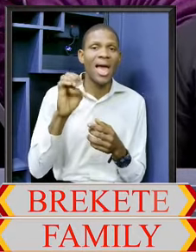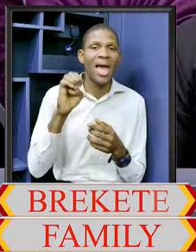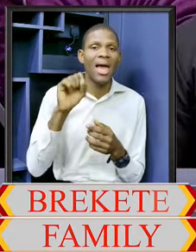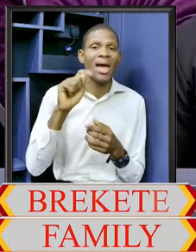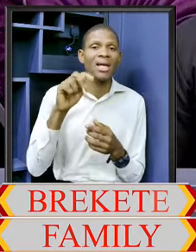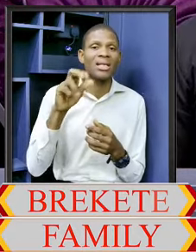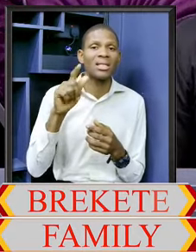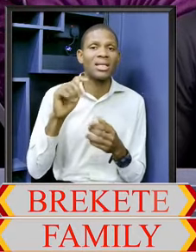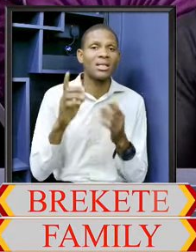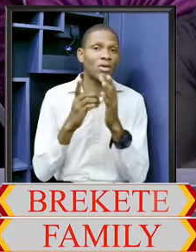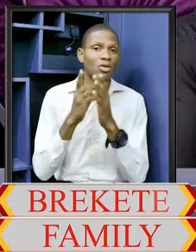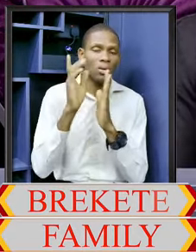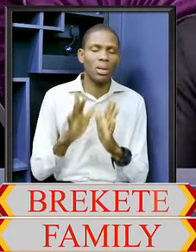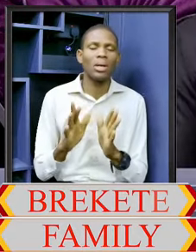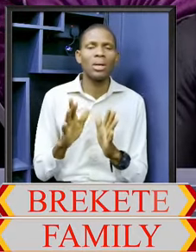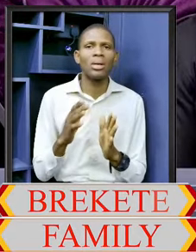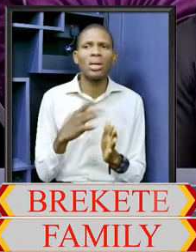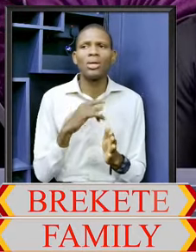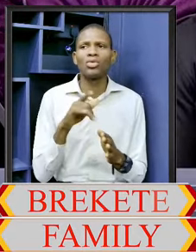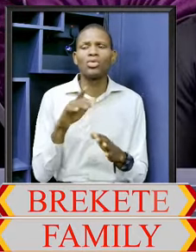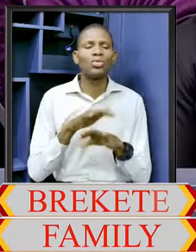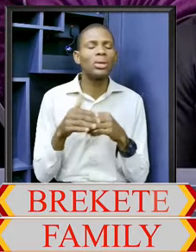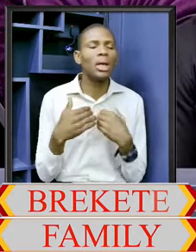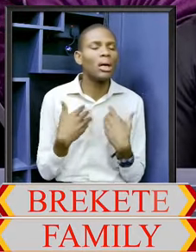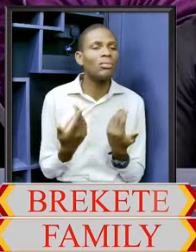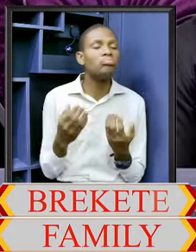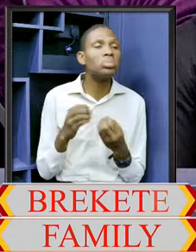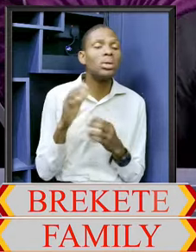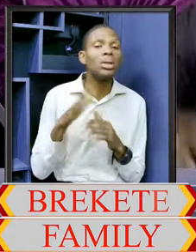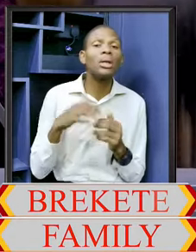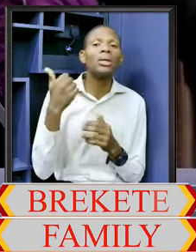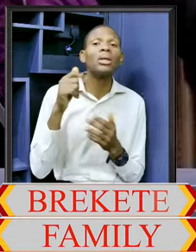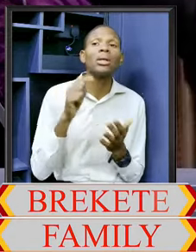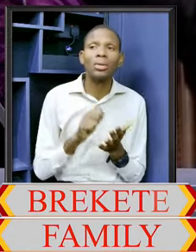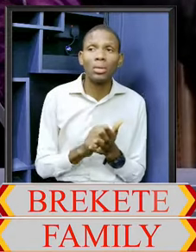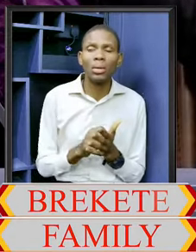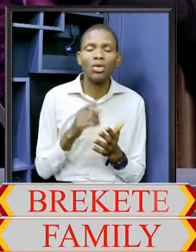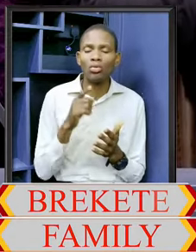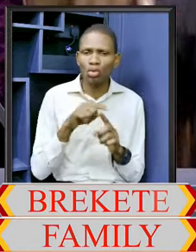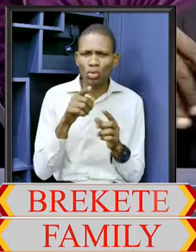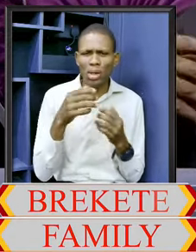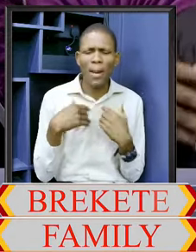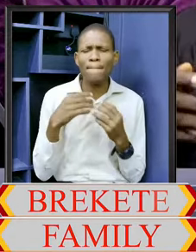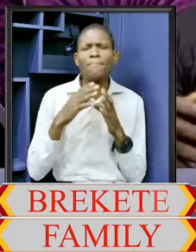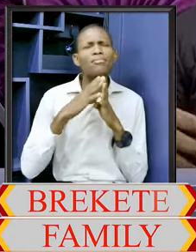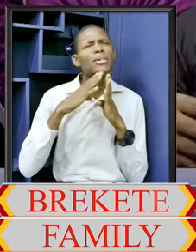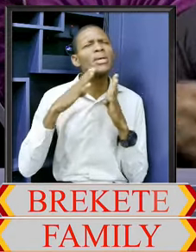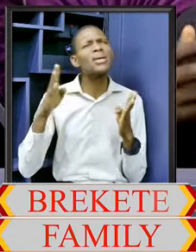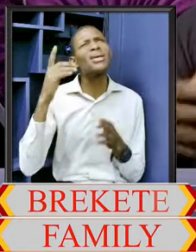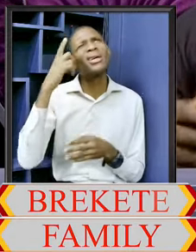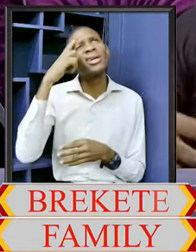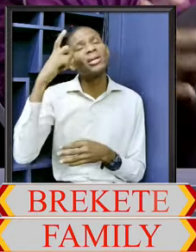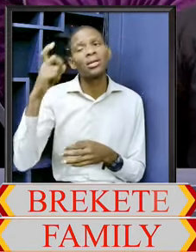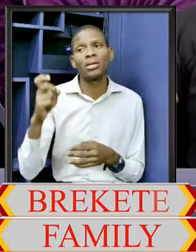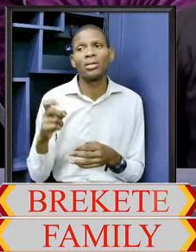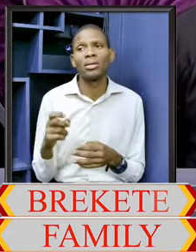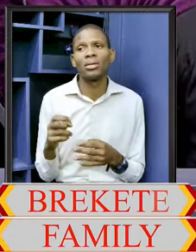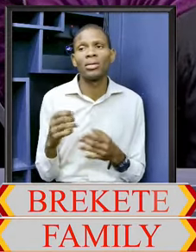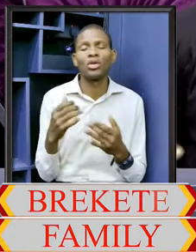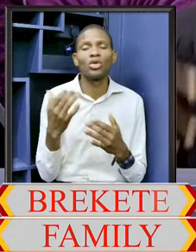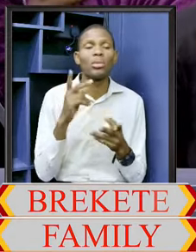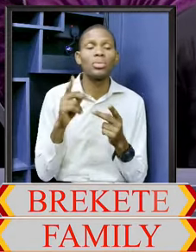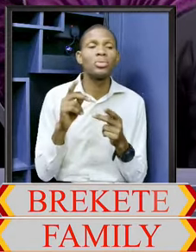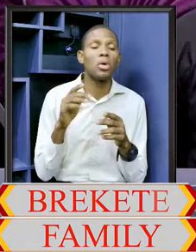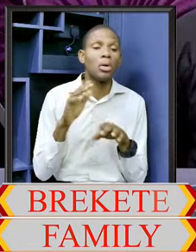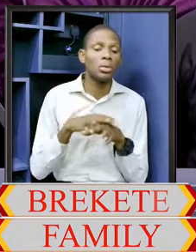sell. But I don't get past 10,000 naira from my account. But I get big dream. I know, get this way they talk for street. They call them big talk.